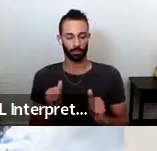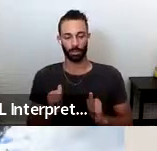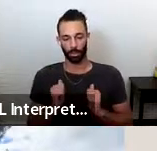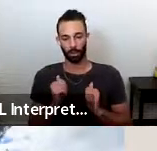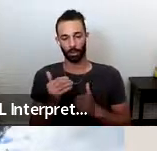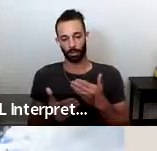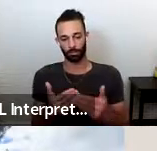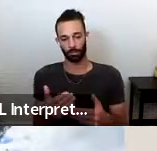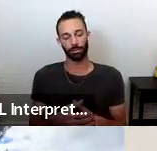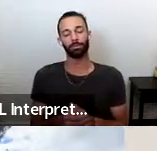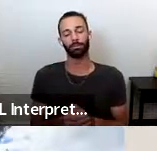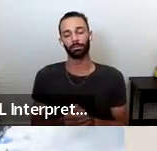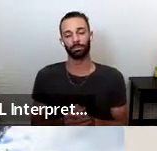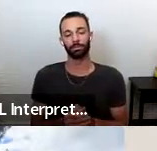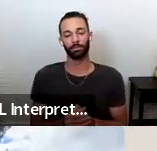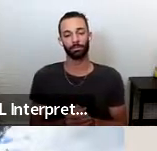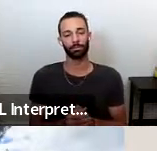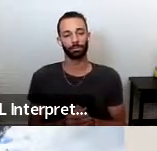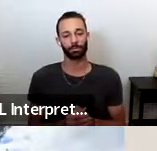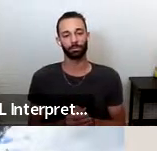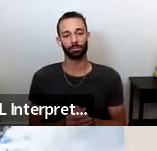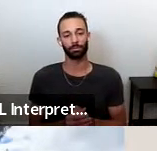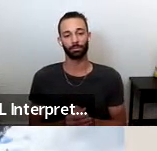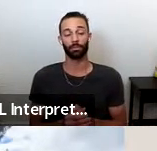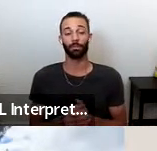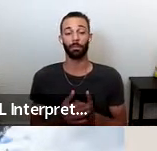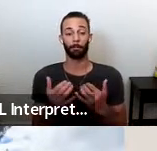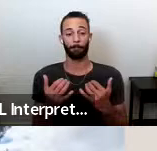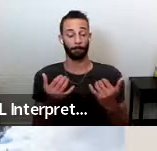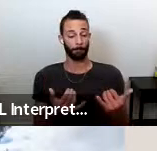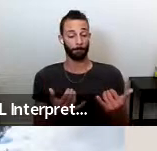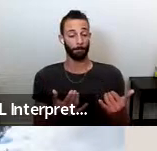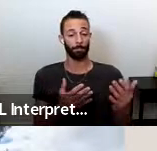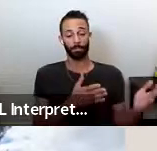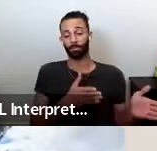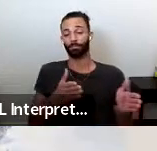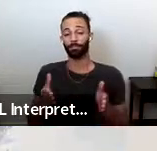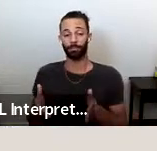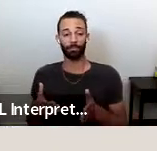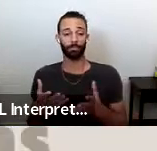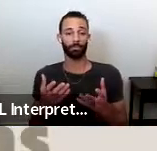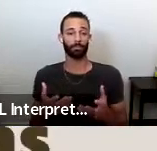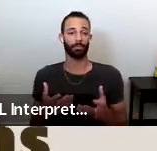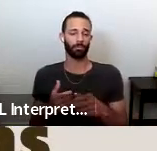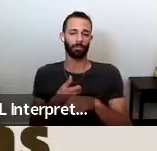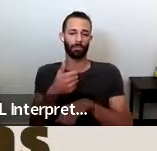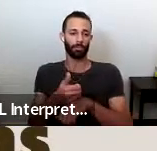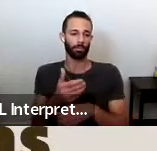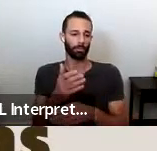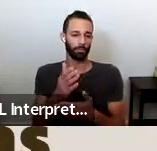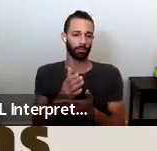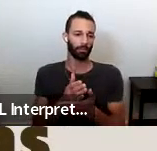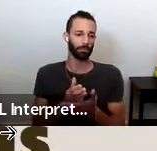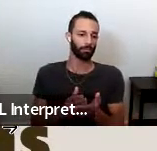And so, with all that being said, I do just want to set some context for this event.